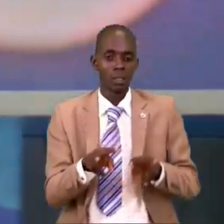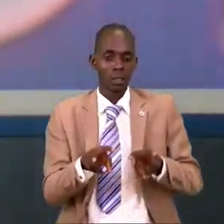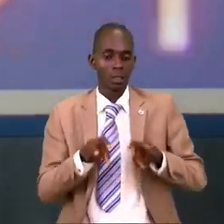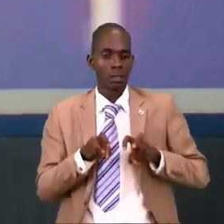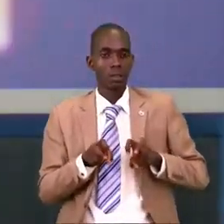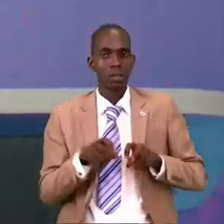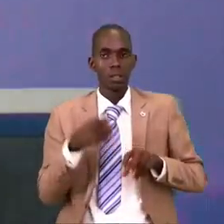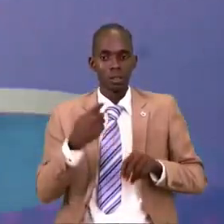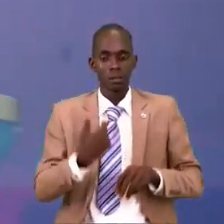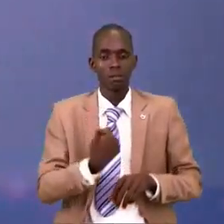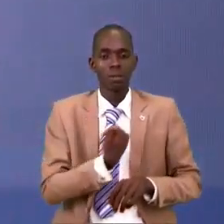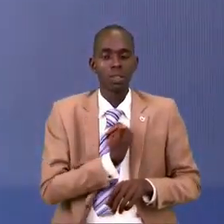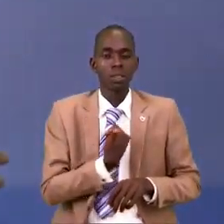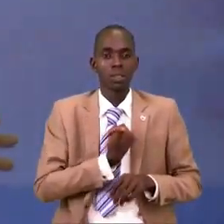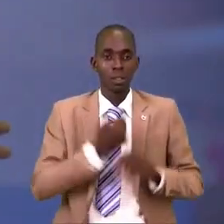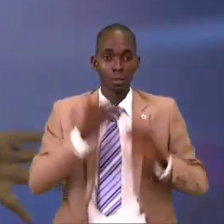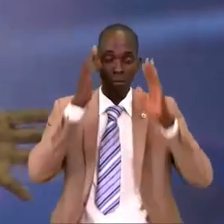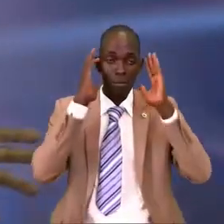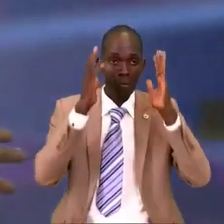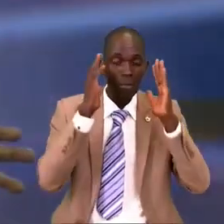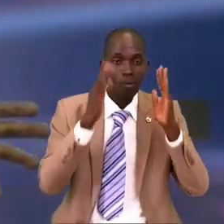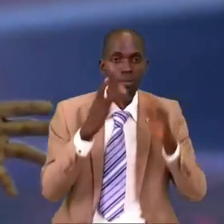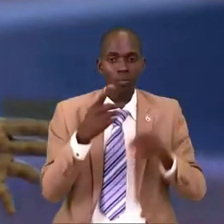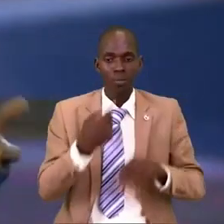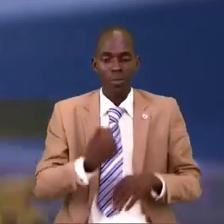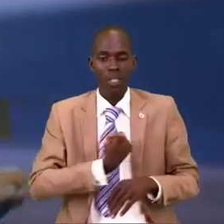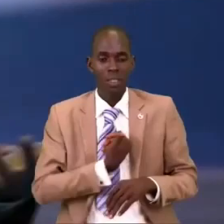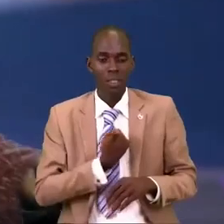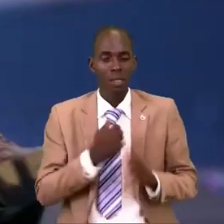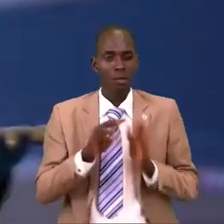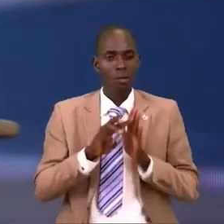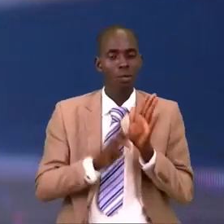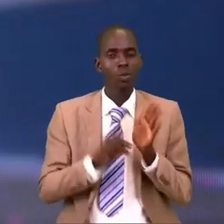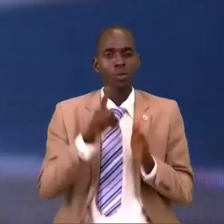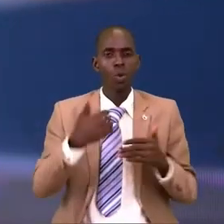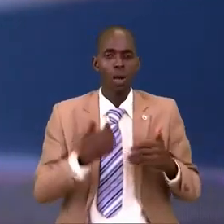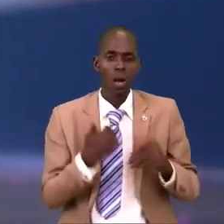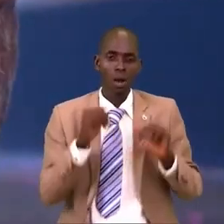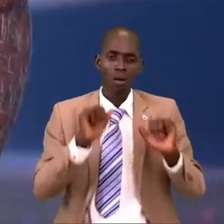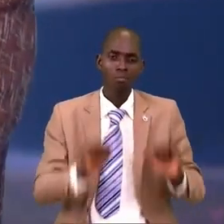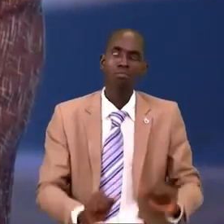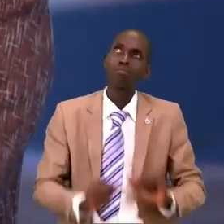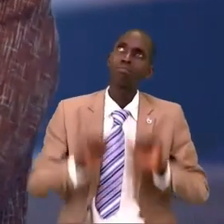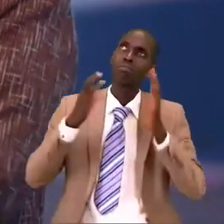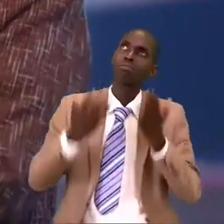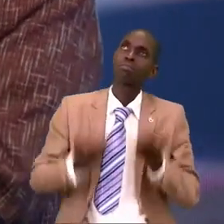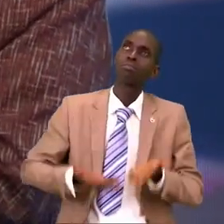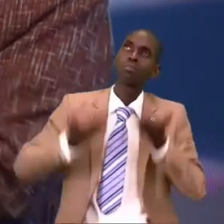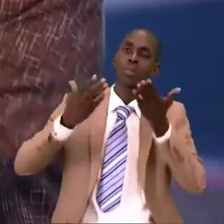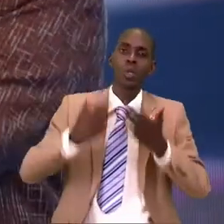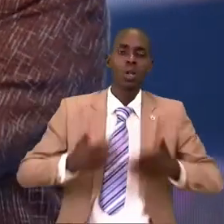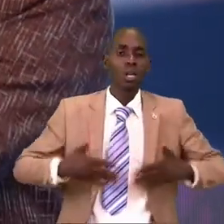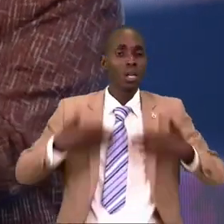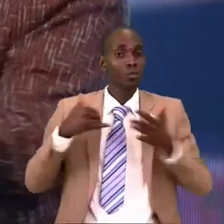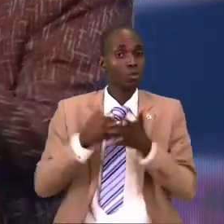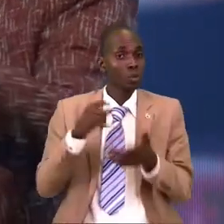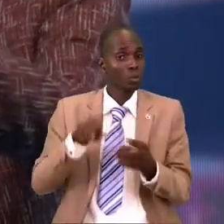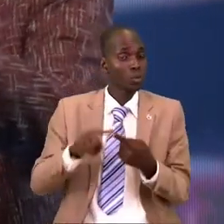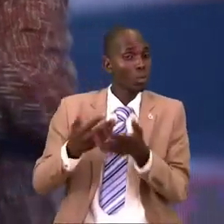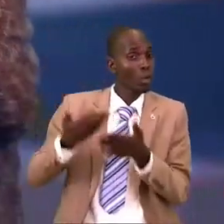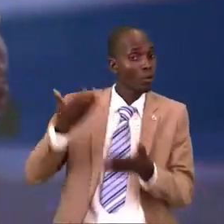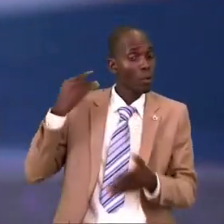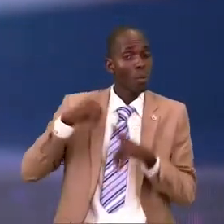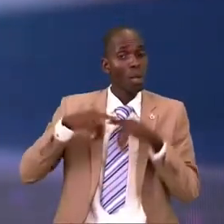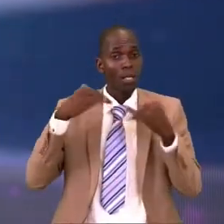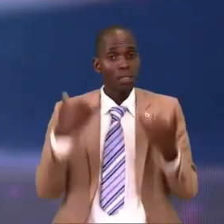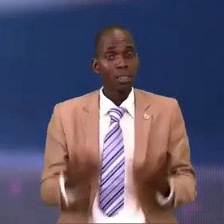before. But now he says, now you are saved, now you are born again, now you become a new creature in